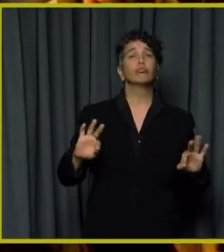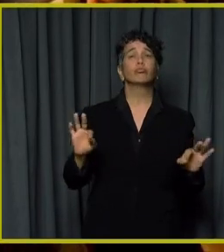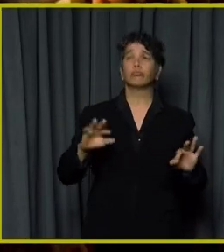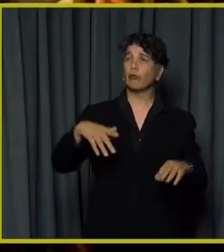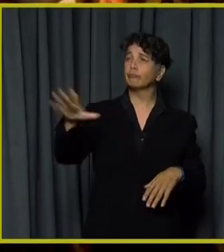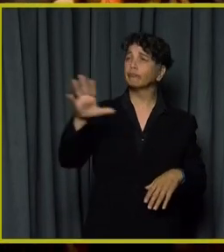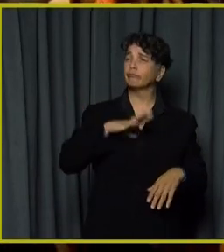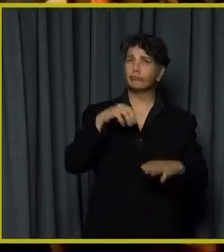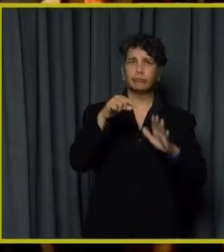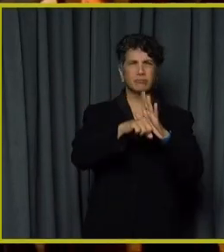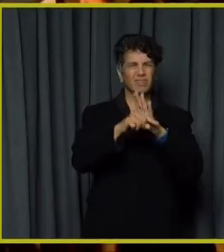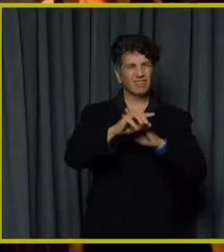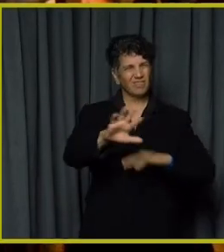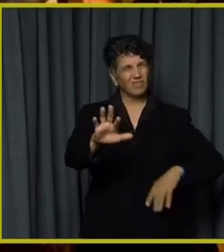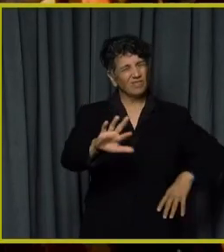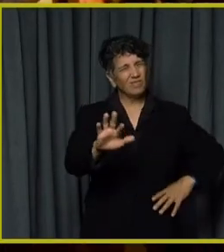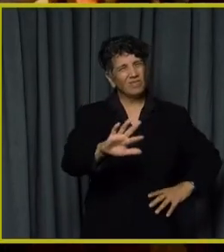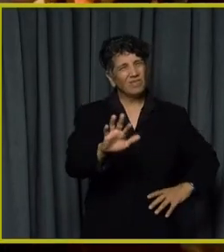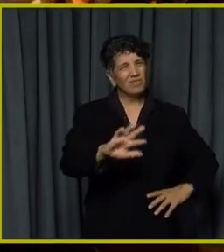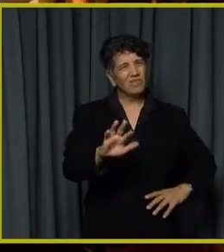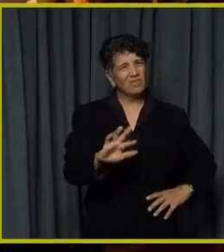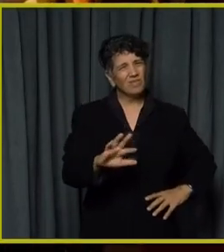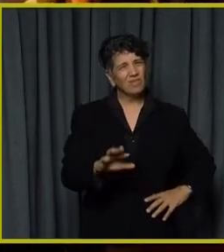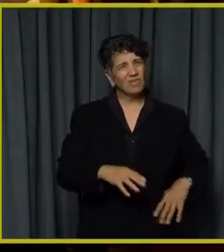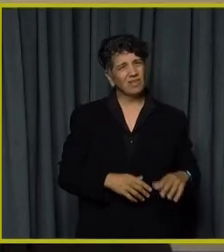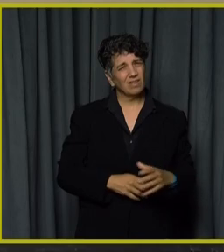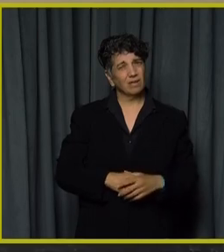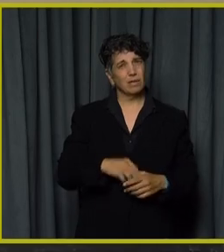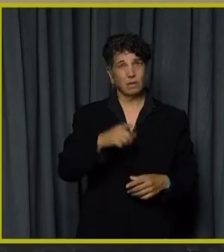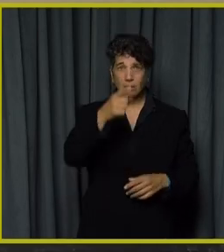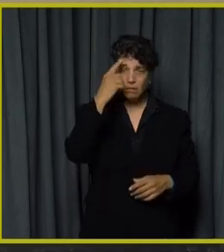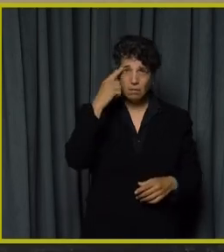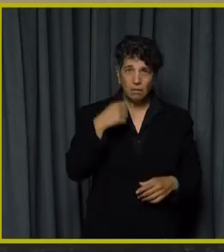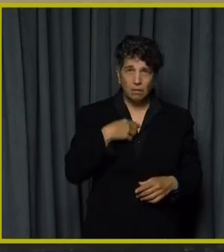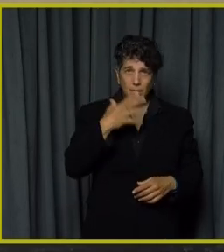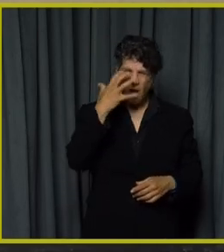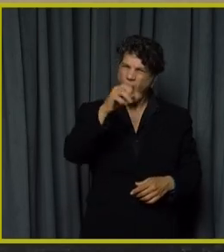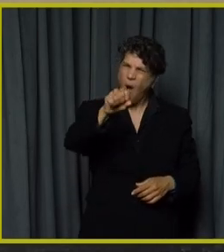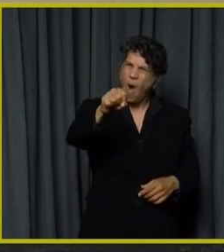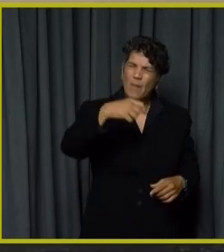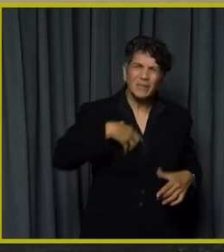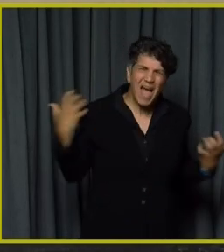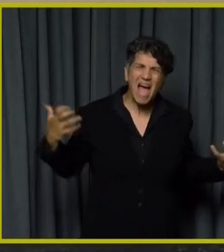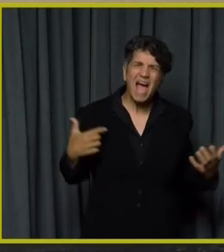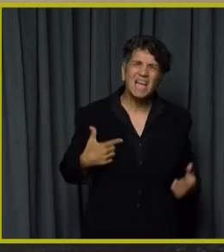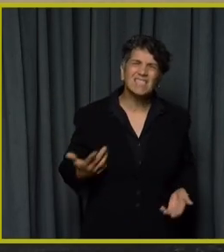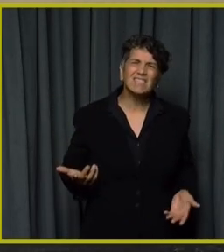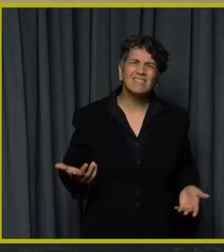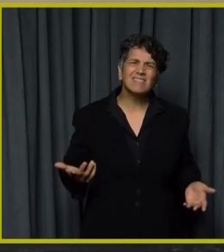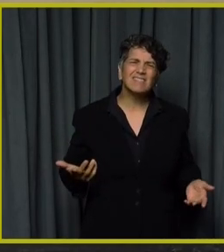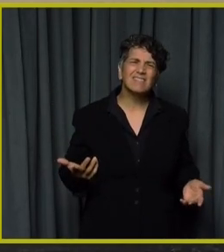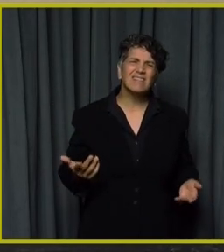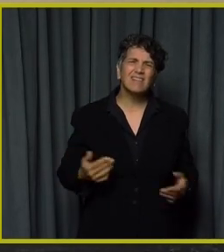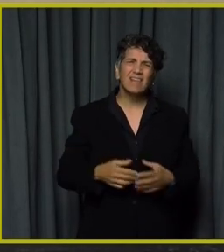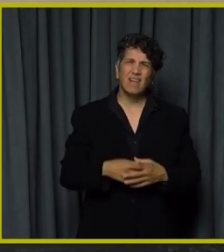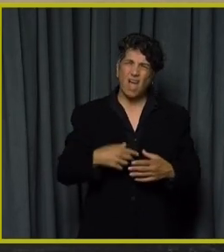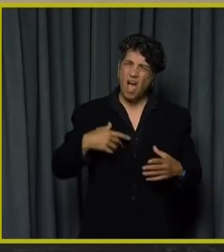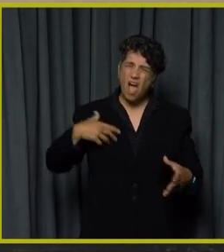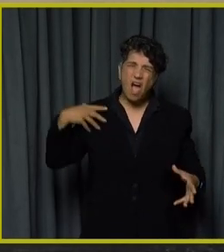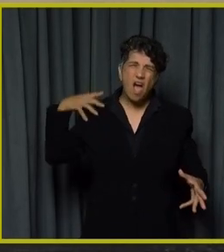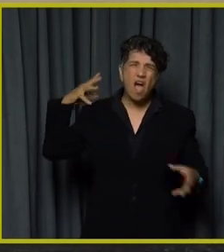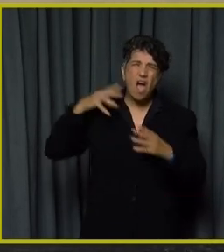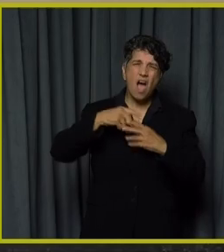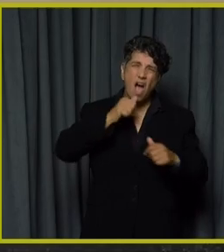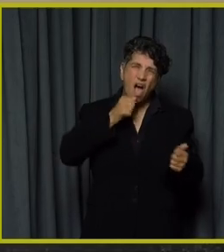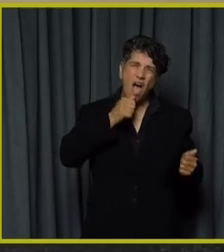upset? The answer is yes. There's literally no way that all lives can matter in a country where